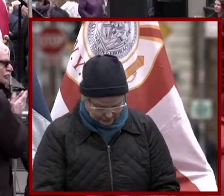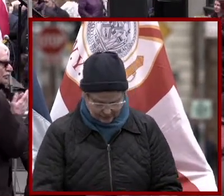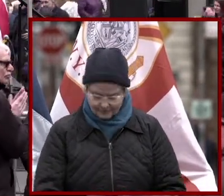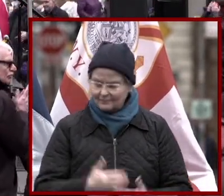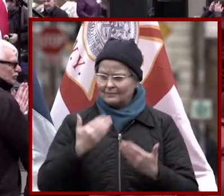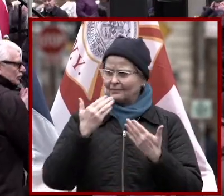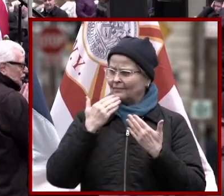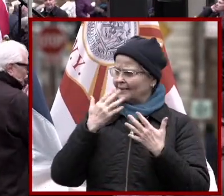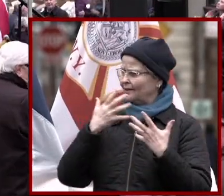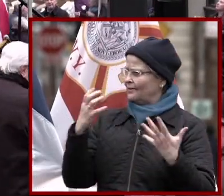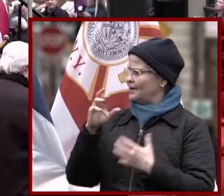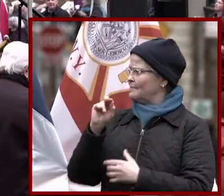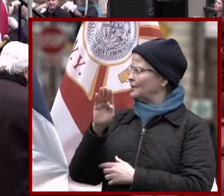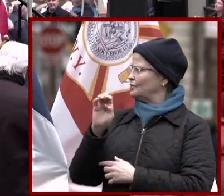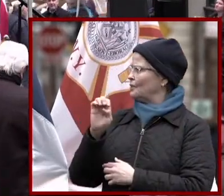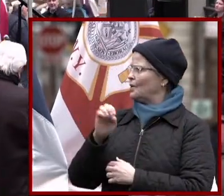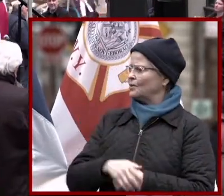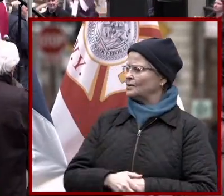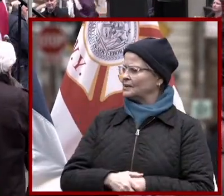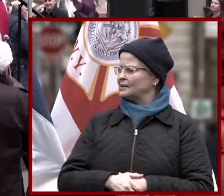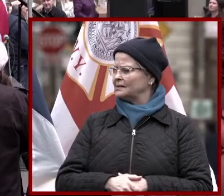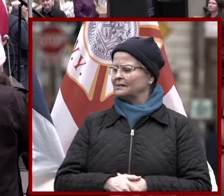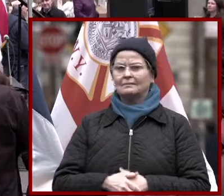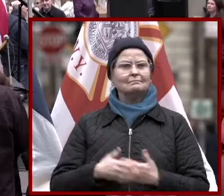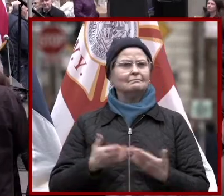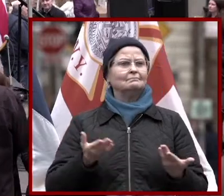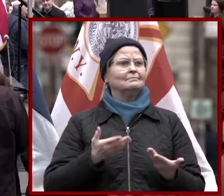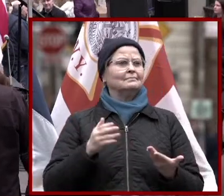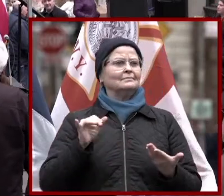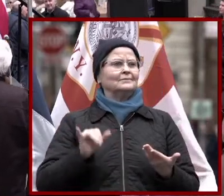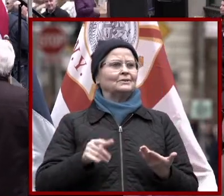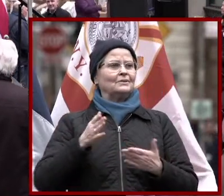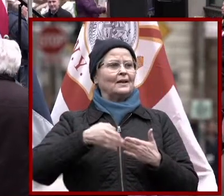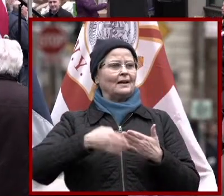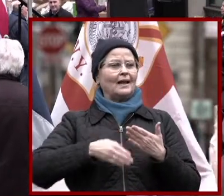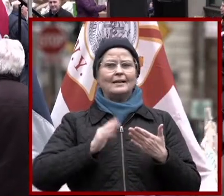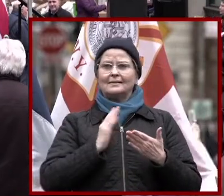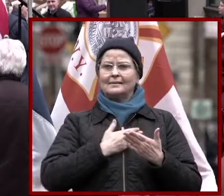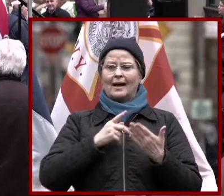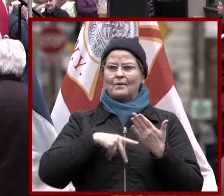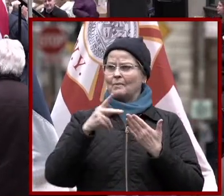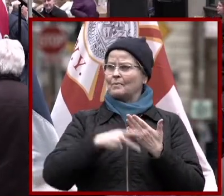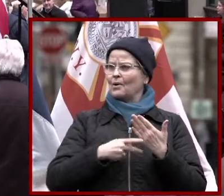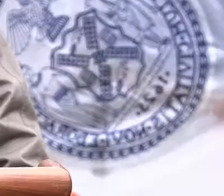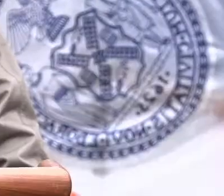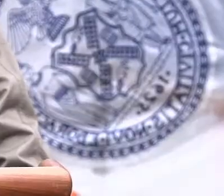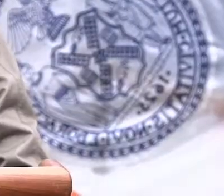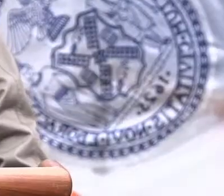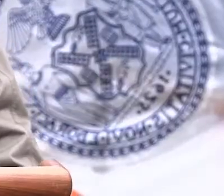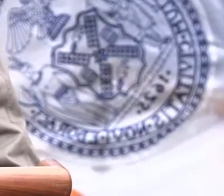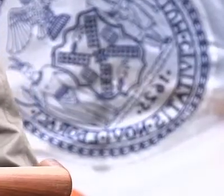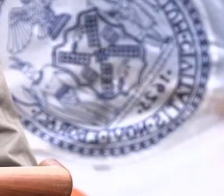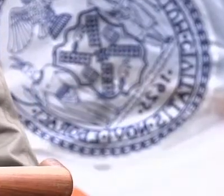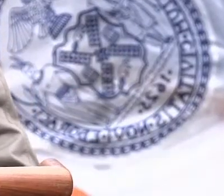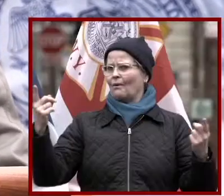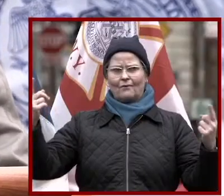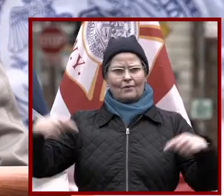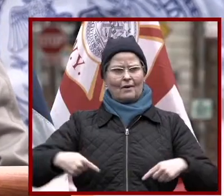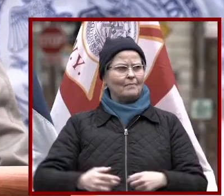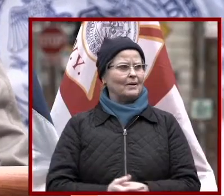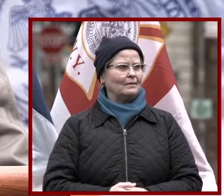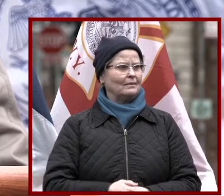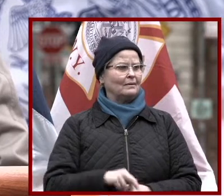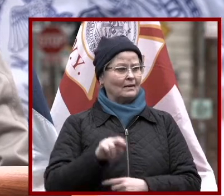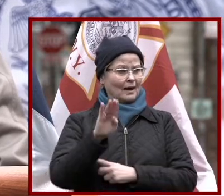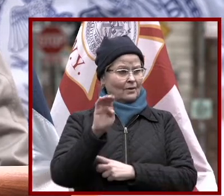Thank you very much, Rose. And this actually concludes our program, and let me thank all of you for coming. And also, again, as